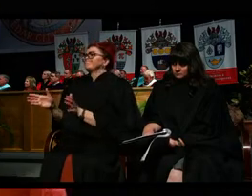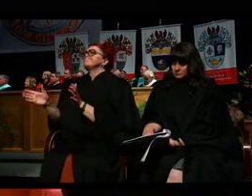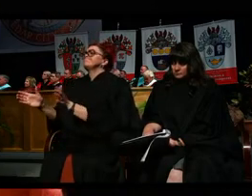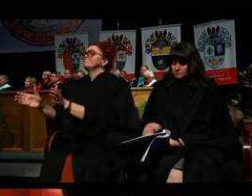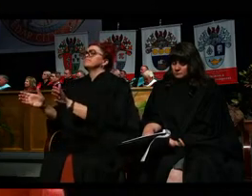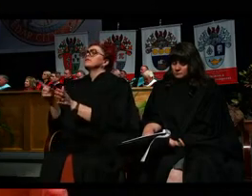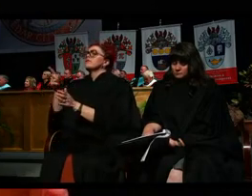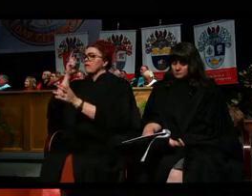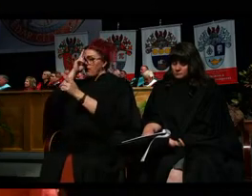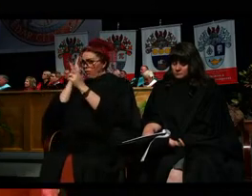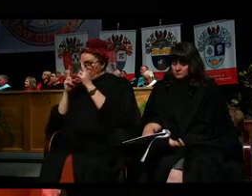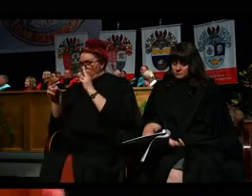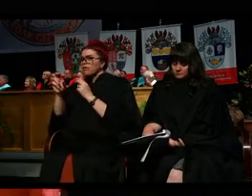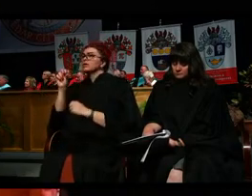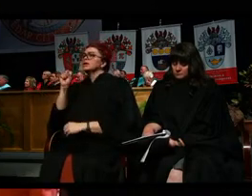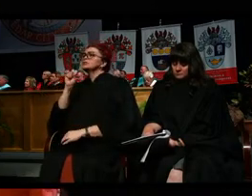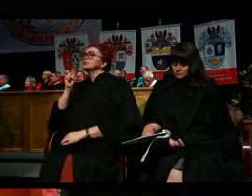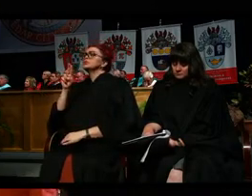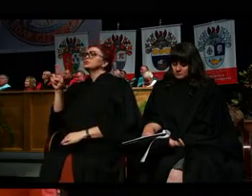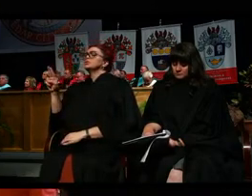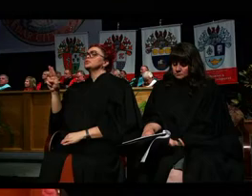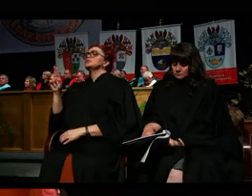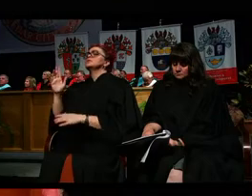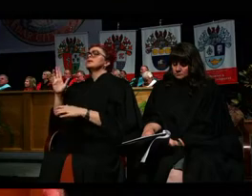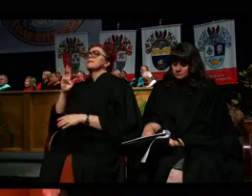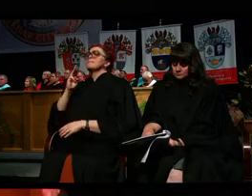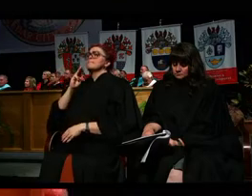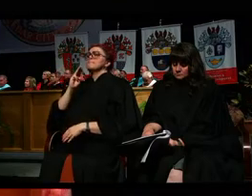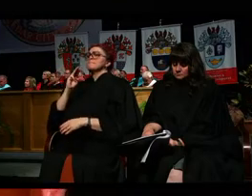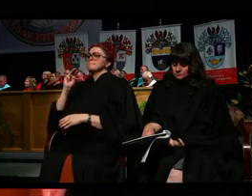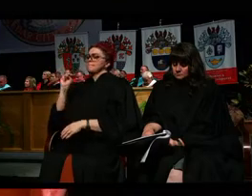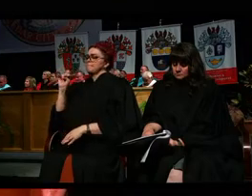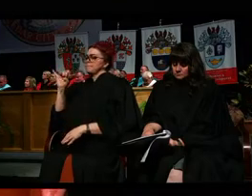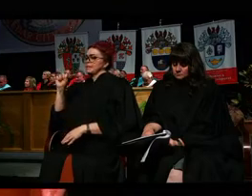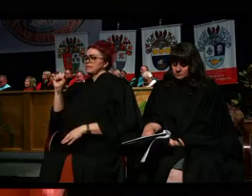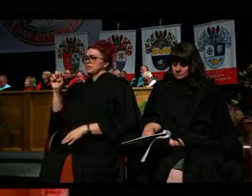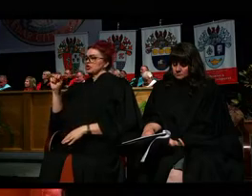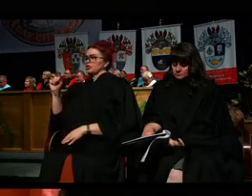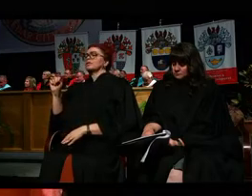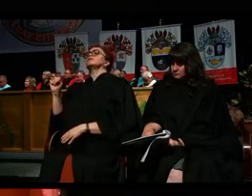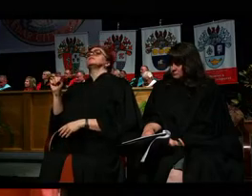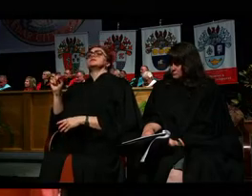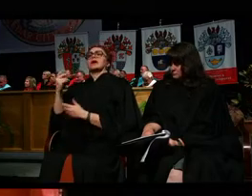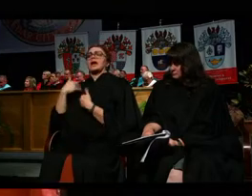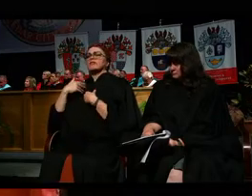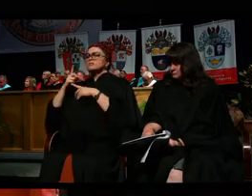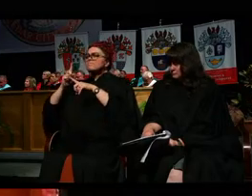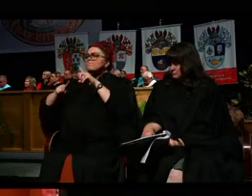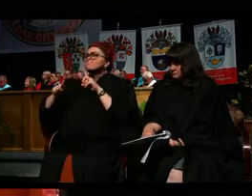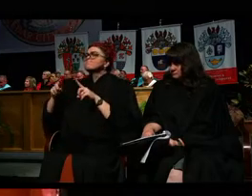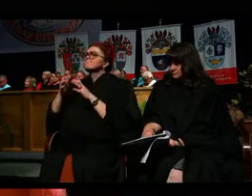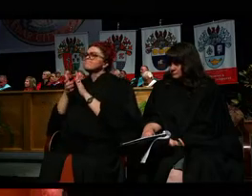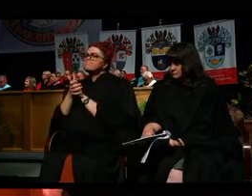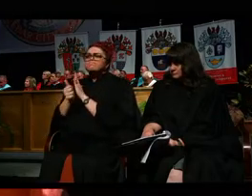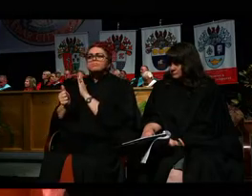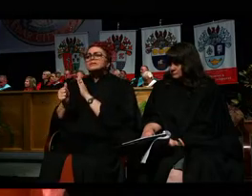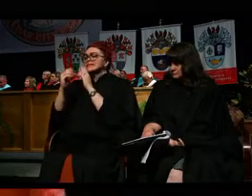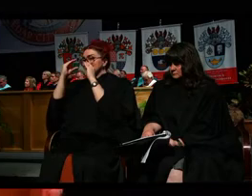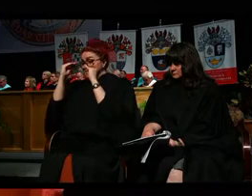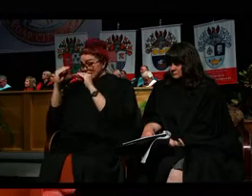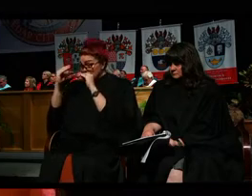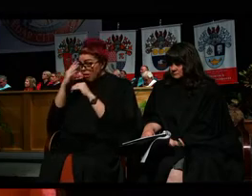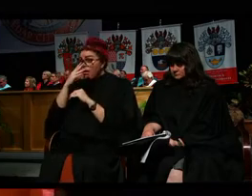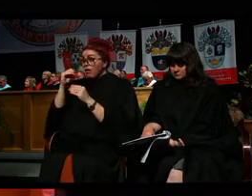and advance SUU's mission to be a dynamic teaching and learning community that